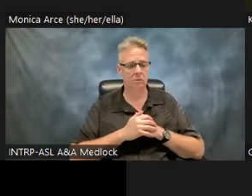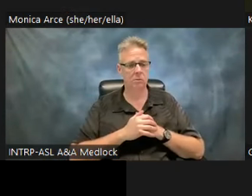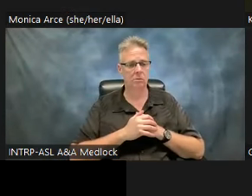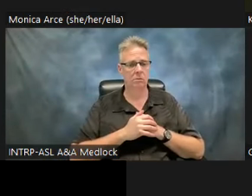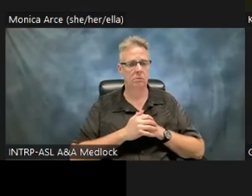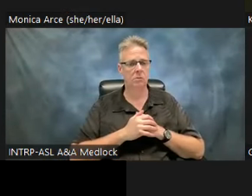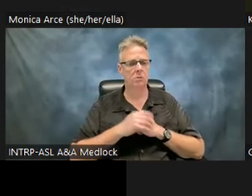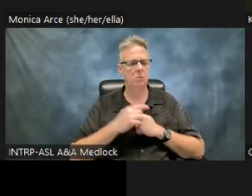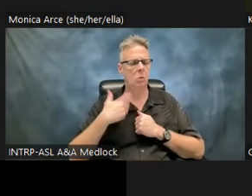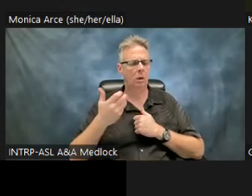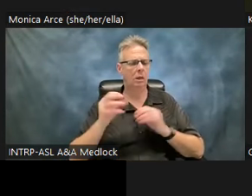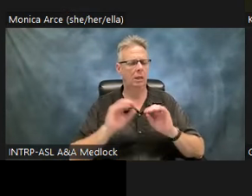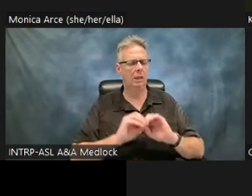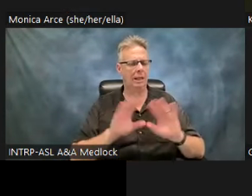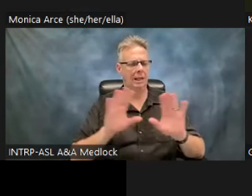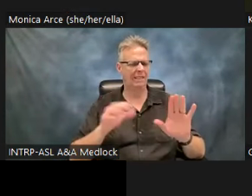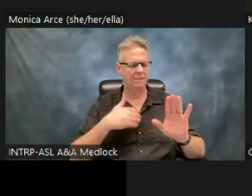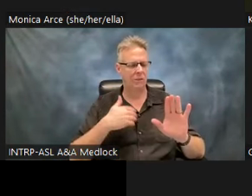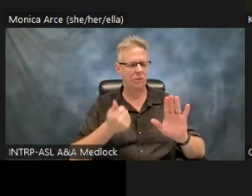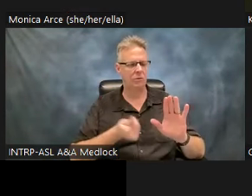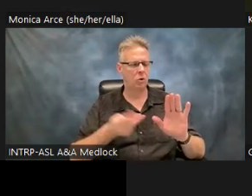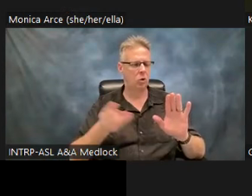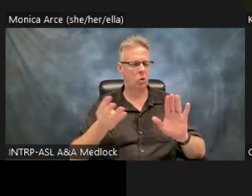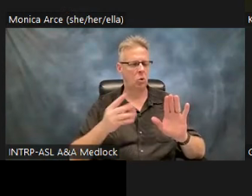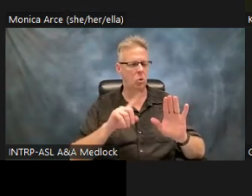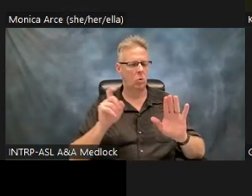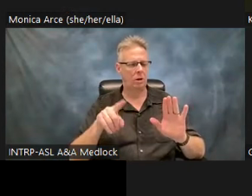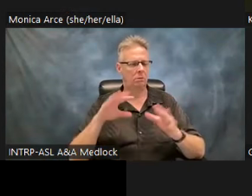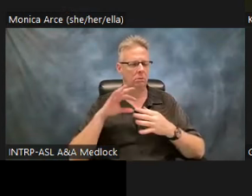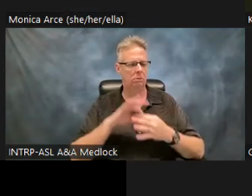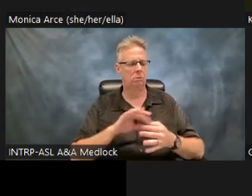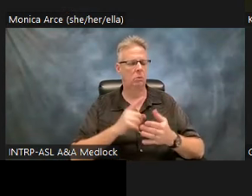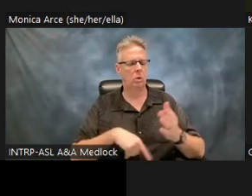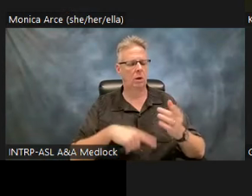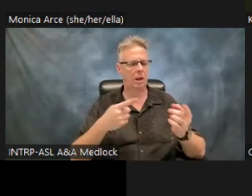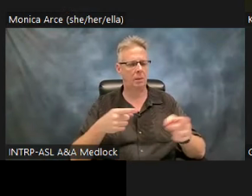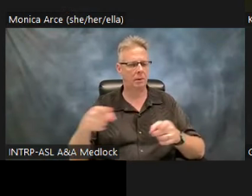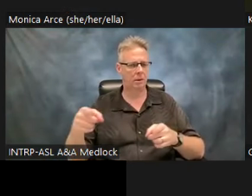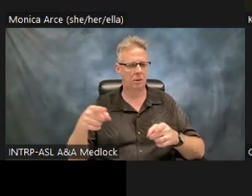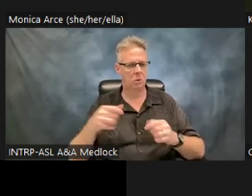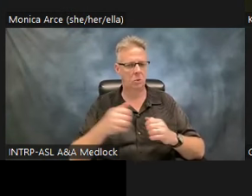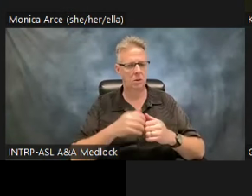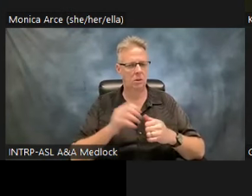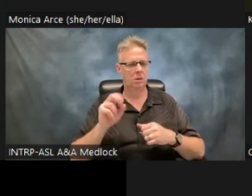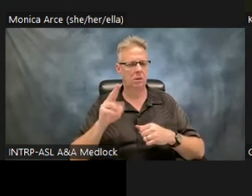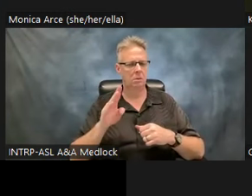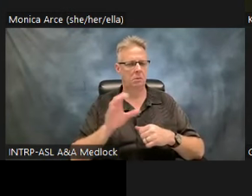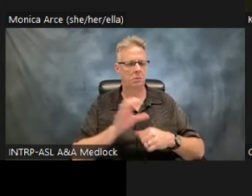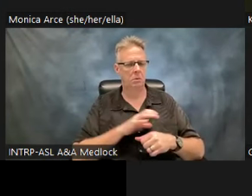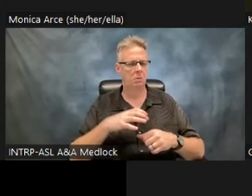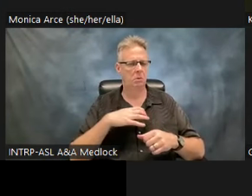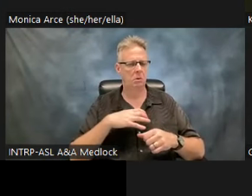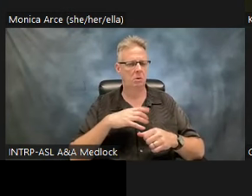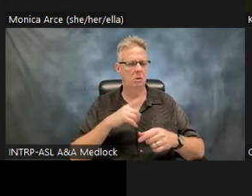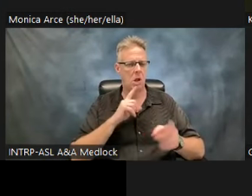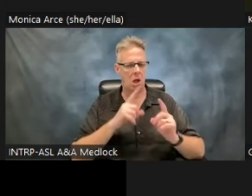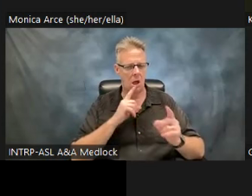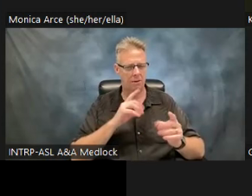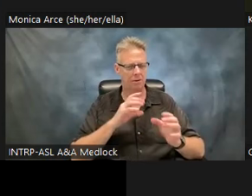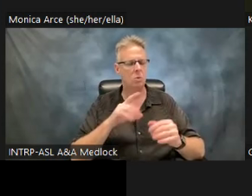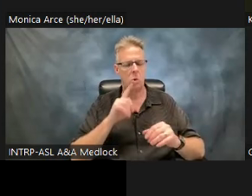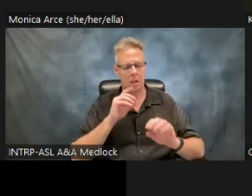One, just to clarify, because got a couple questions about what happened with the subcommittee conversation we just briefly had. There is